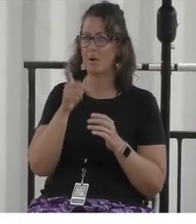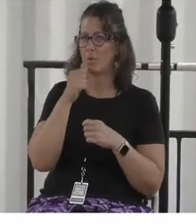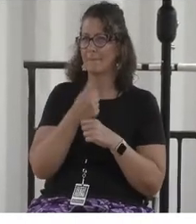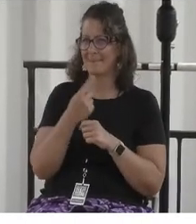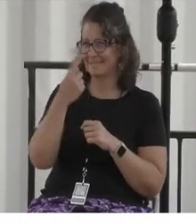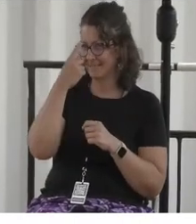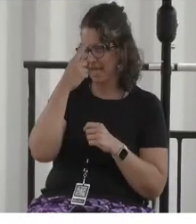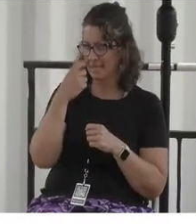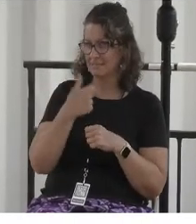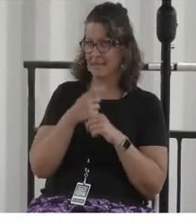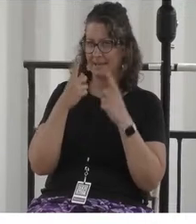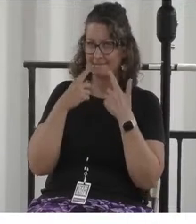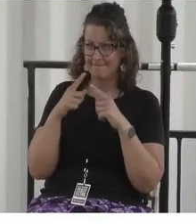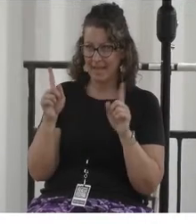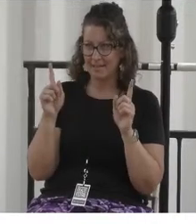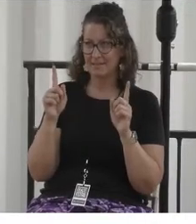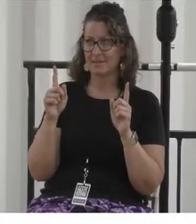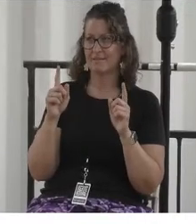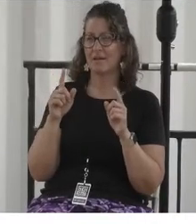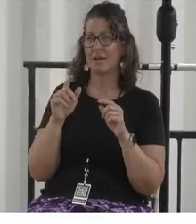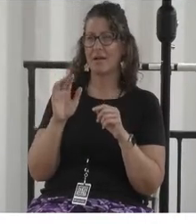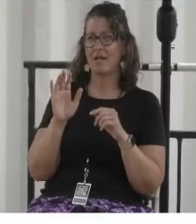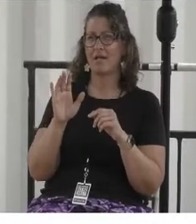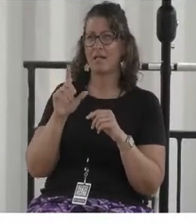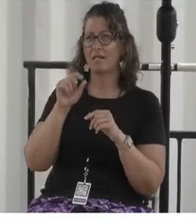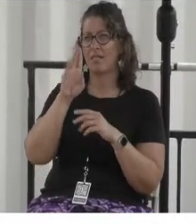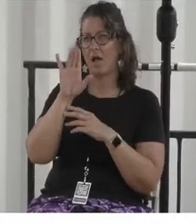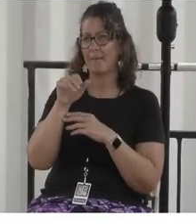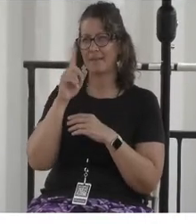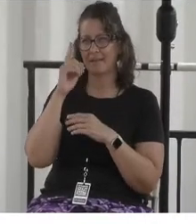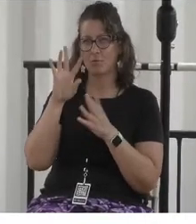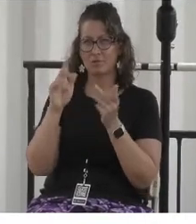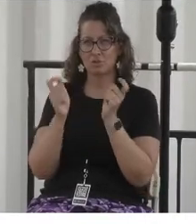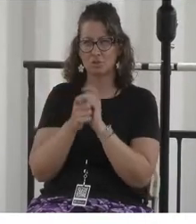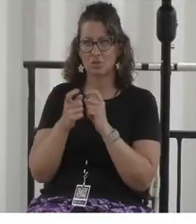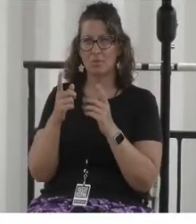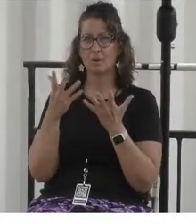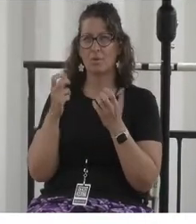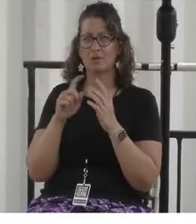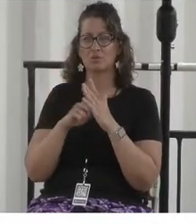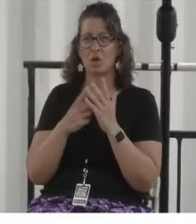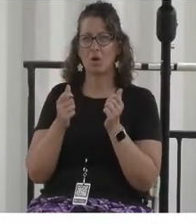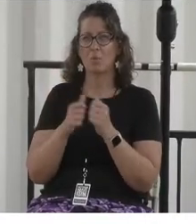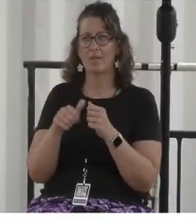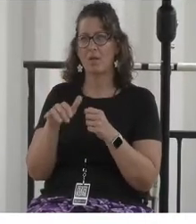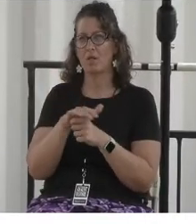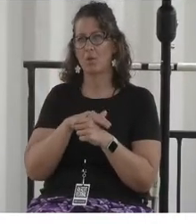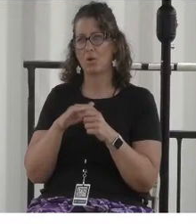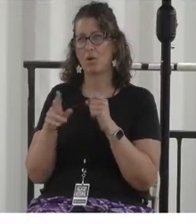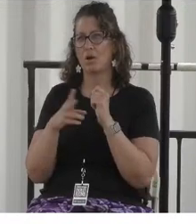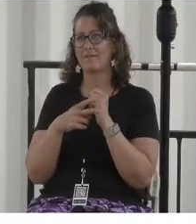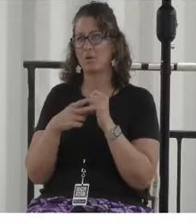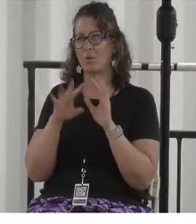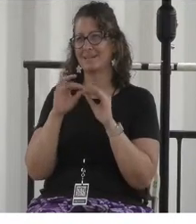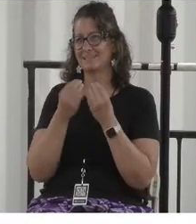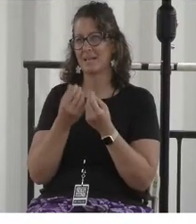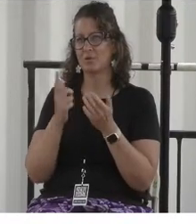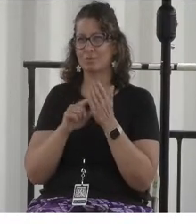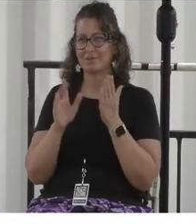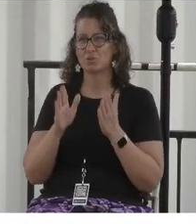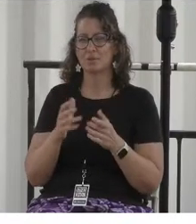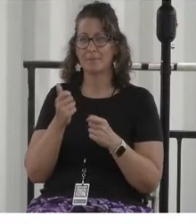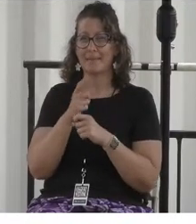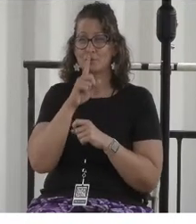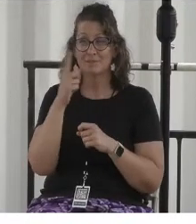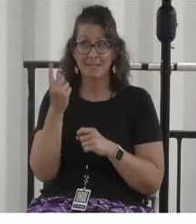sense of it, make it effective, and, you know, lobby for change. So we want to start with a local conservation organization or researcher to make sure that